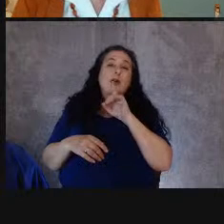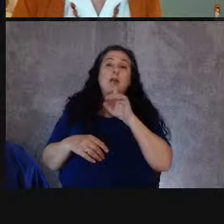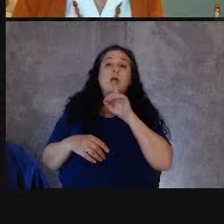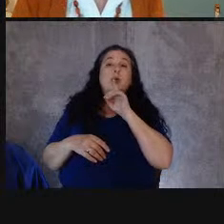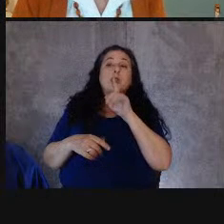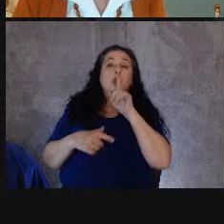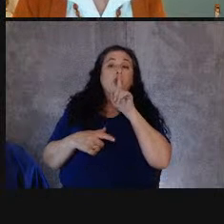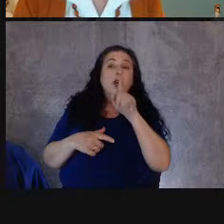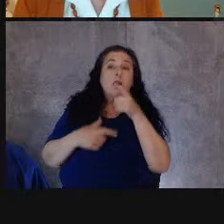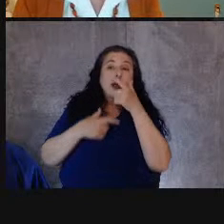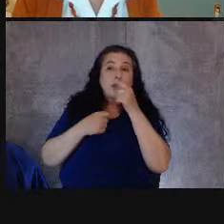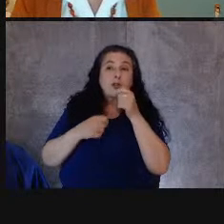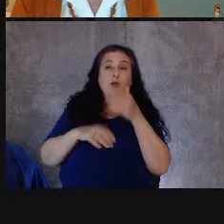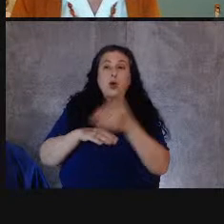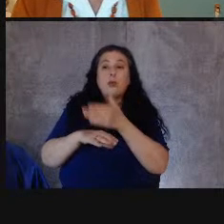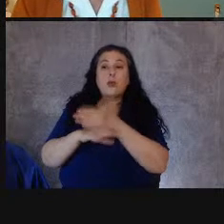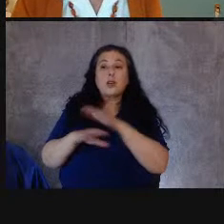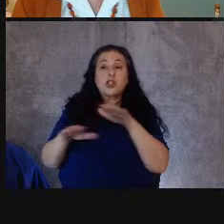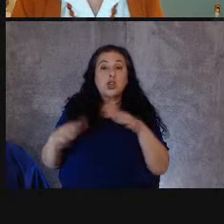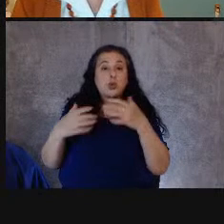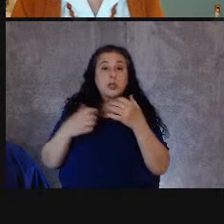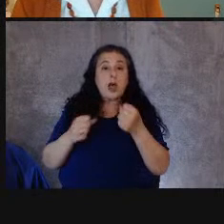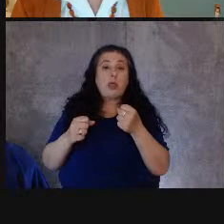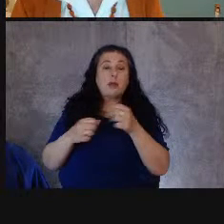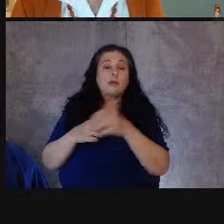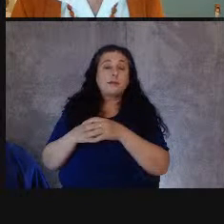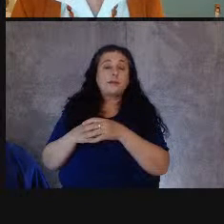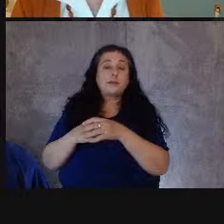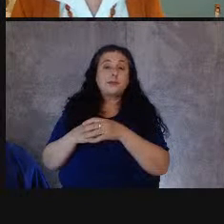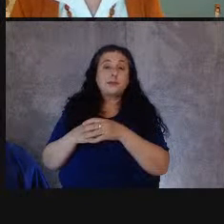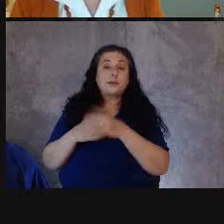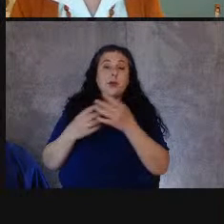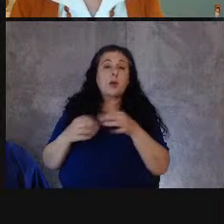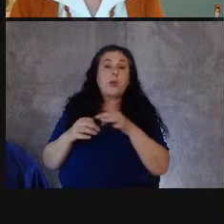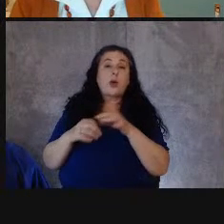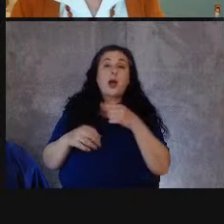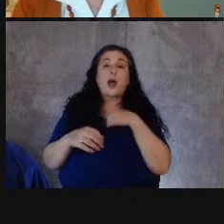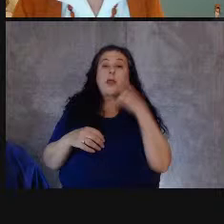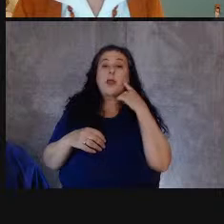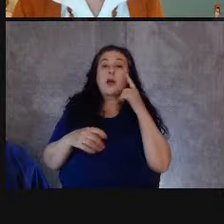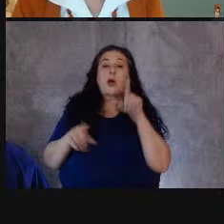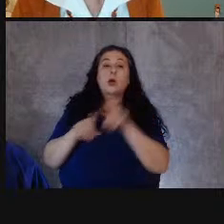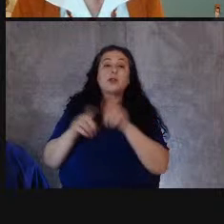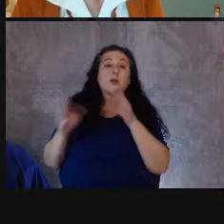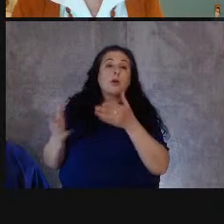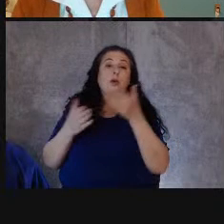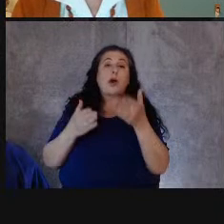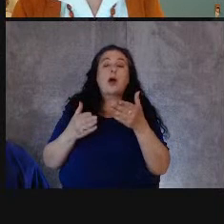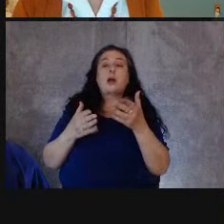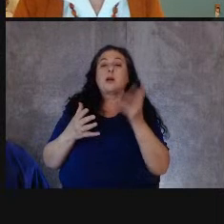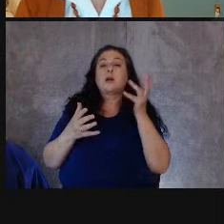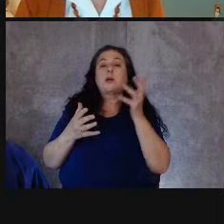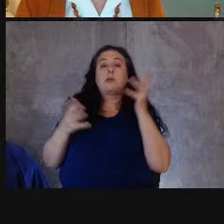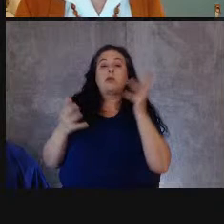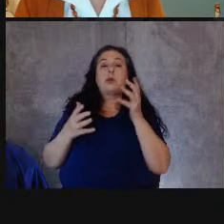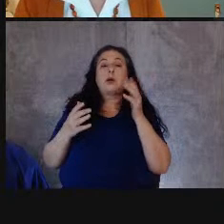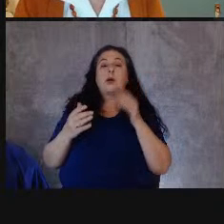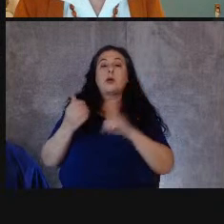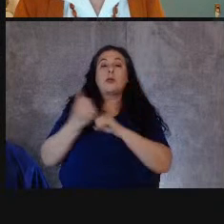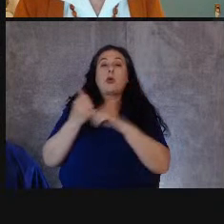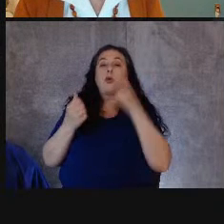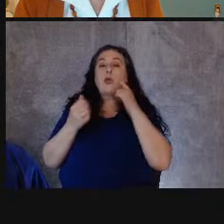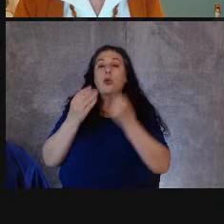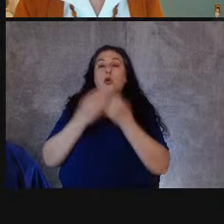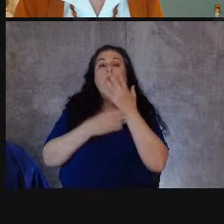fervor for improving children's health. Importantly, I think it also provided an incredible amount of support for the growth of